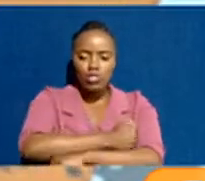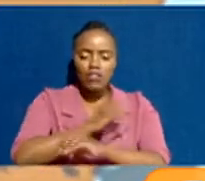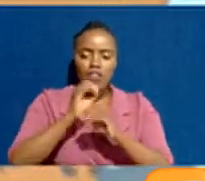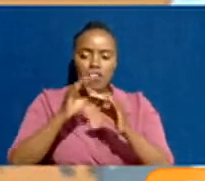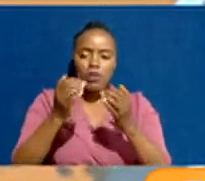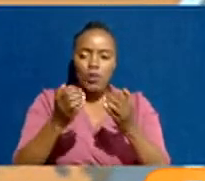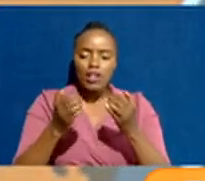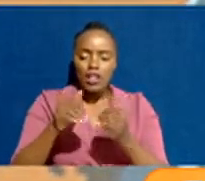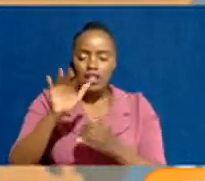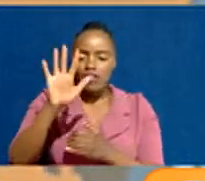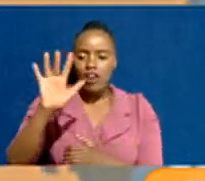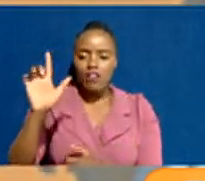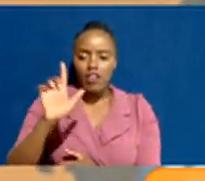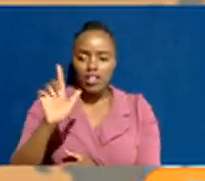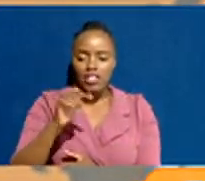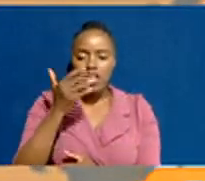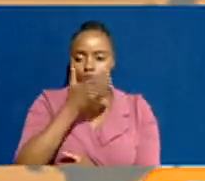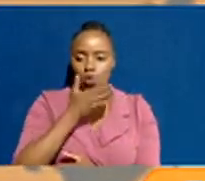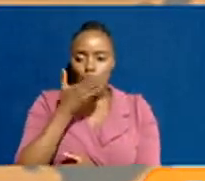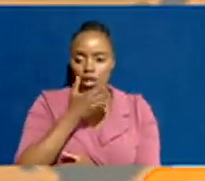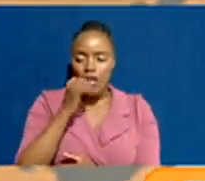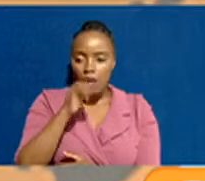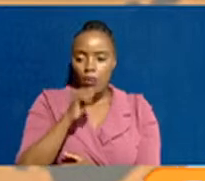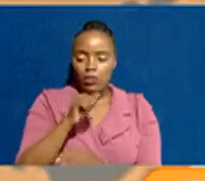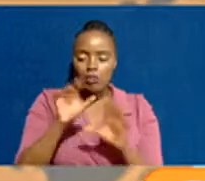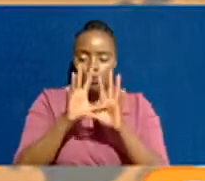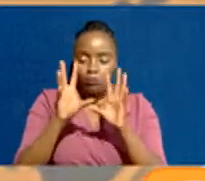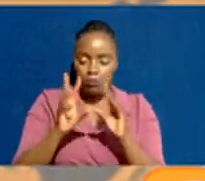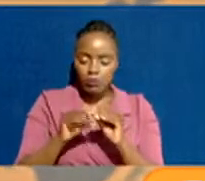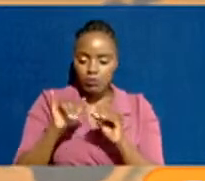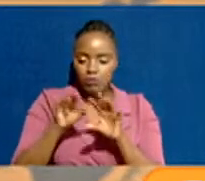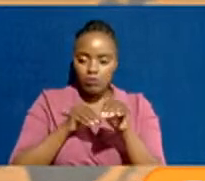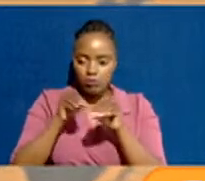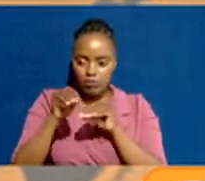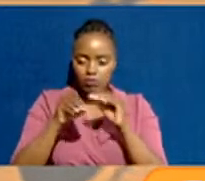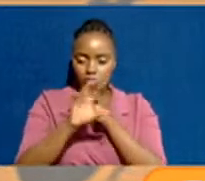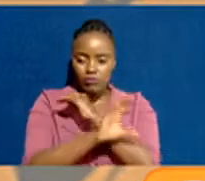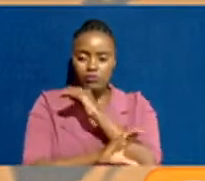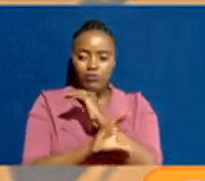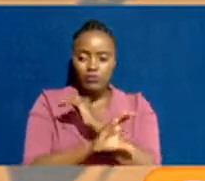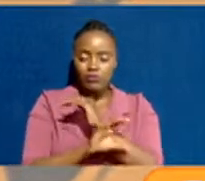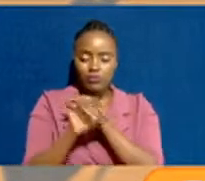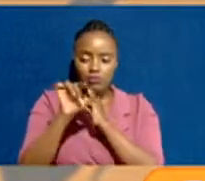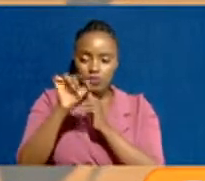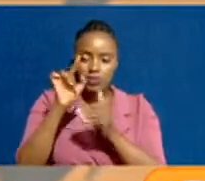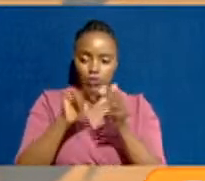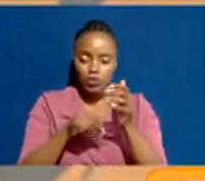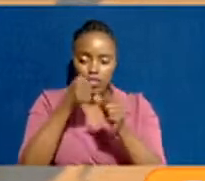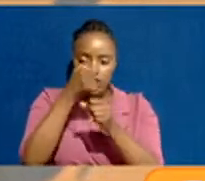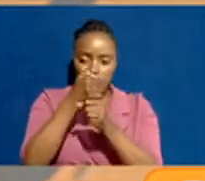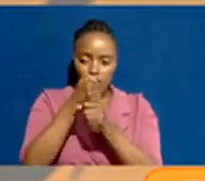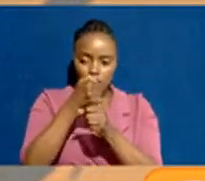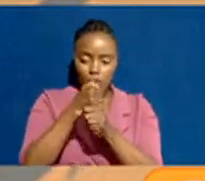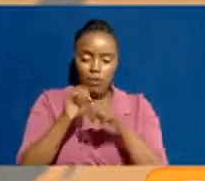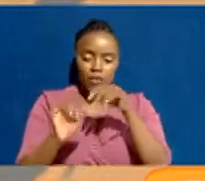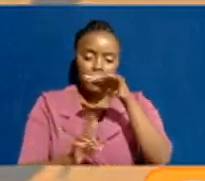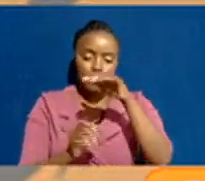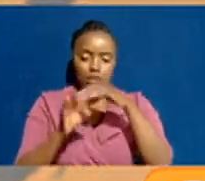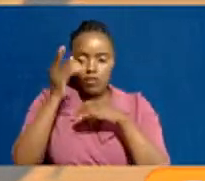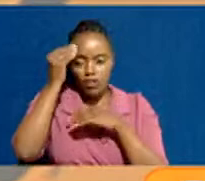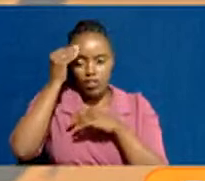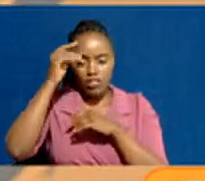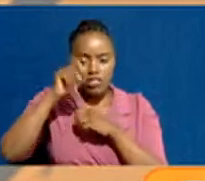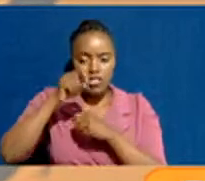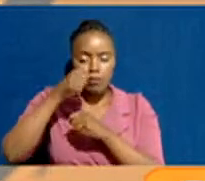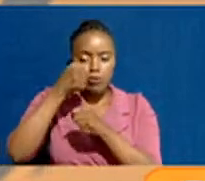need 5 liters of oil, then we need to budget for it as a country. And that is what the job at the Ministry of Education